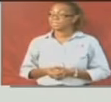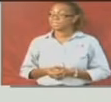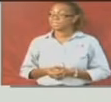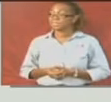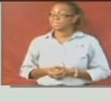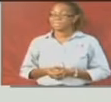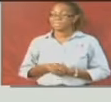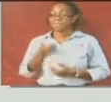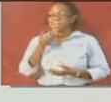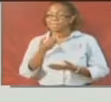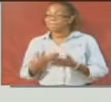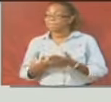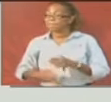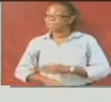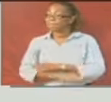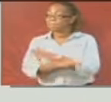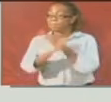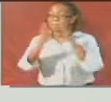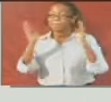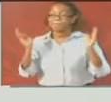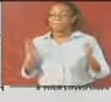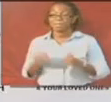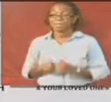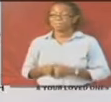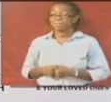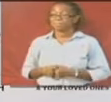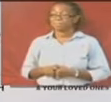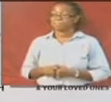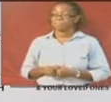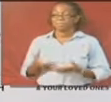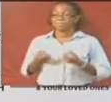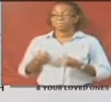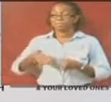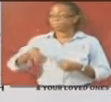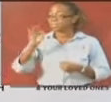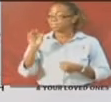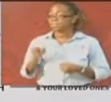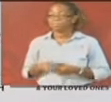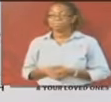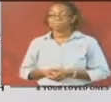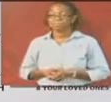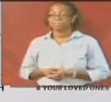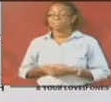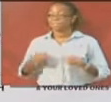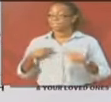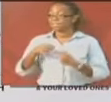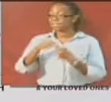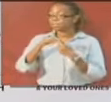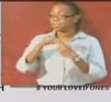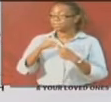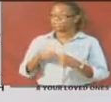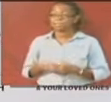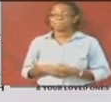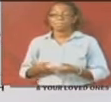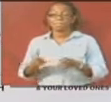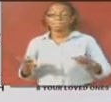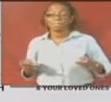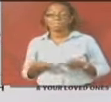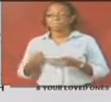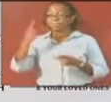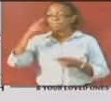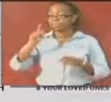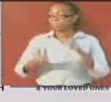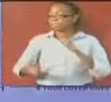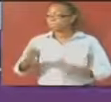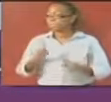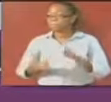Clarity Lifestyle Communications. I just wanted to find out, are there special centers for the disabled to go to in order to be